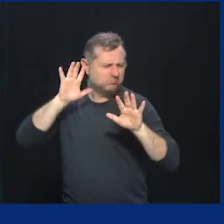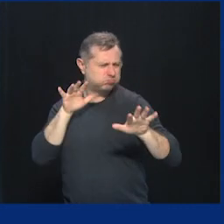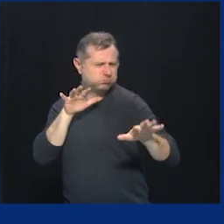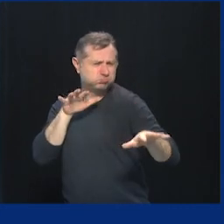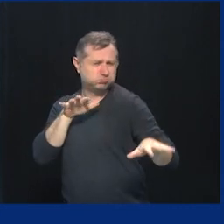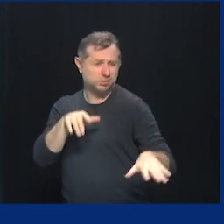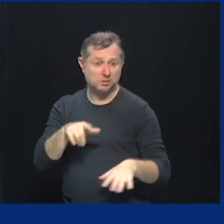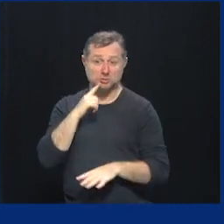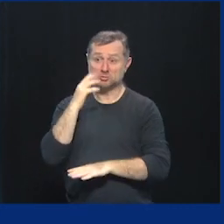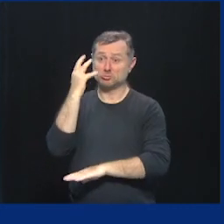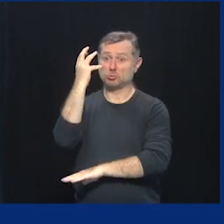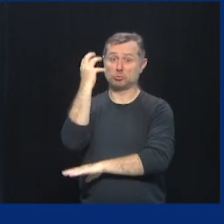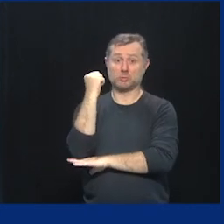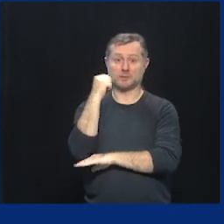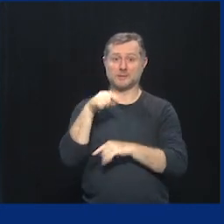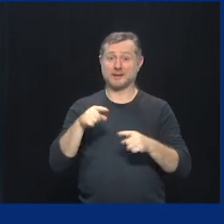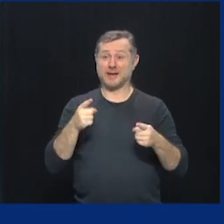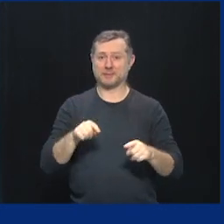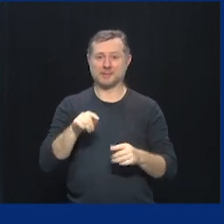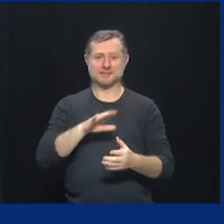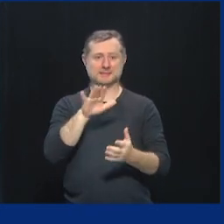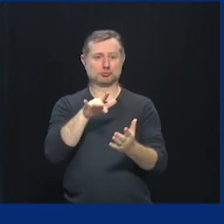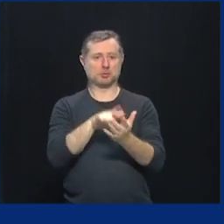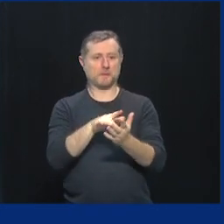in Central Park, for example,